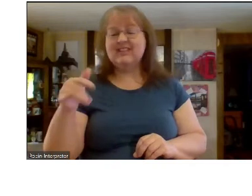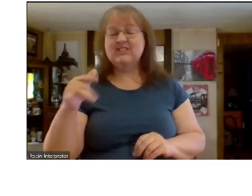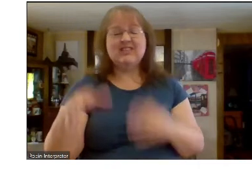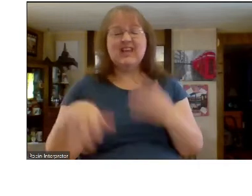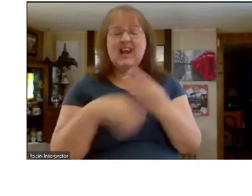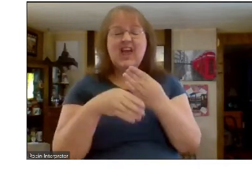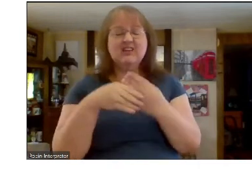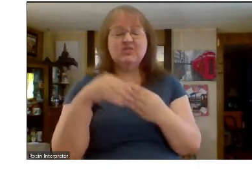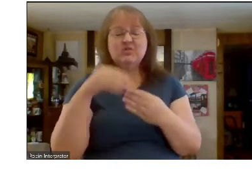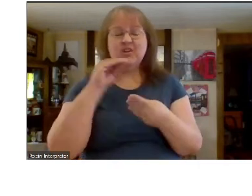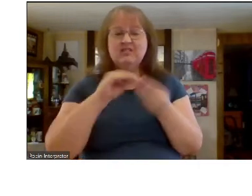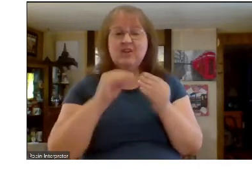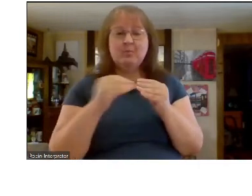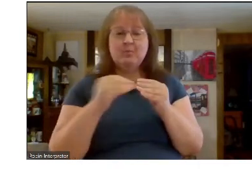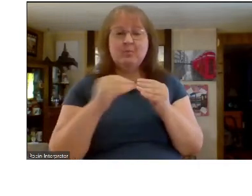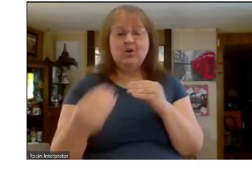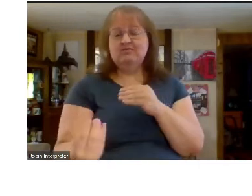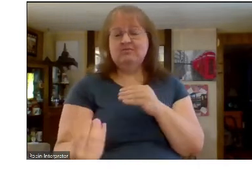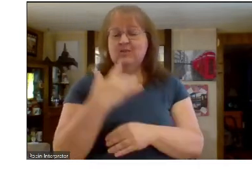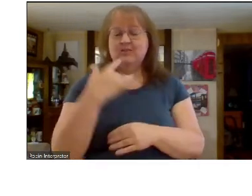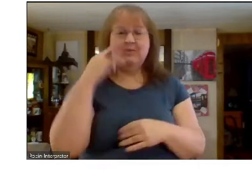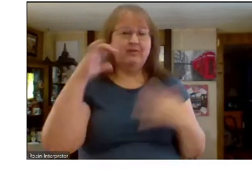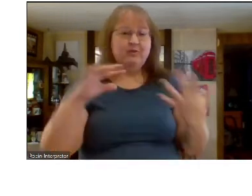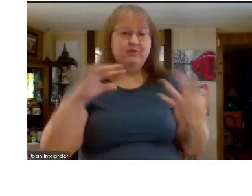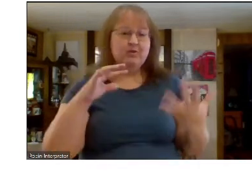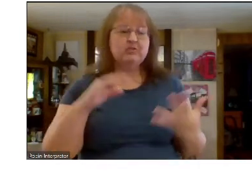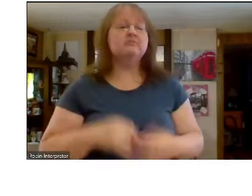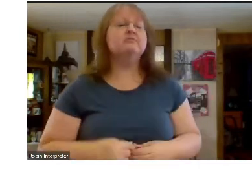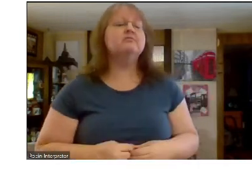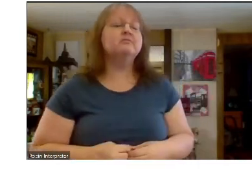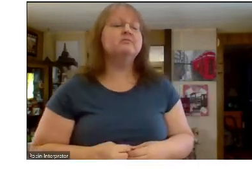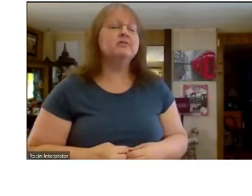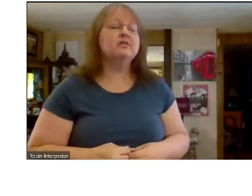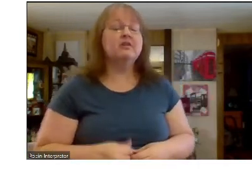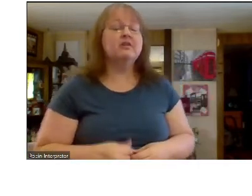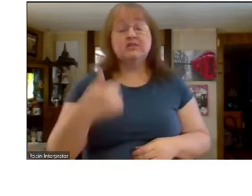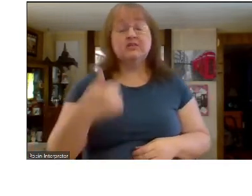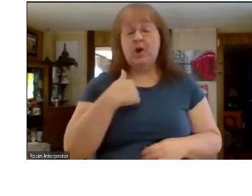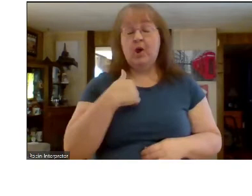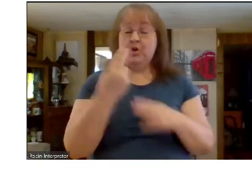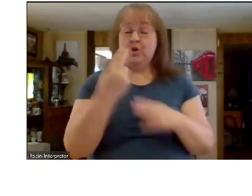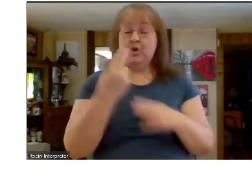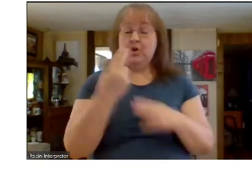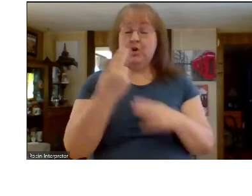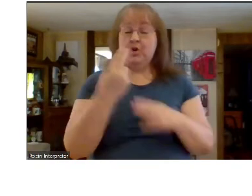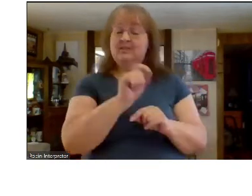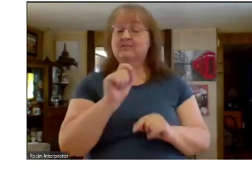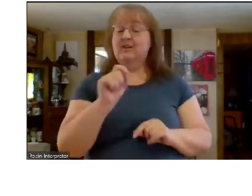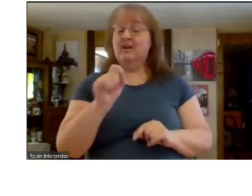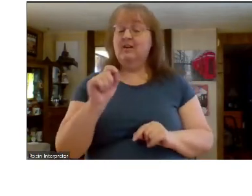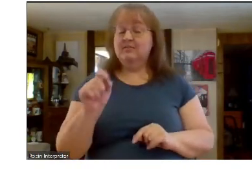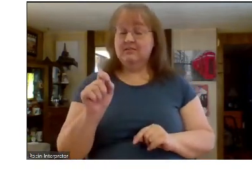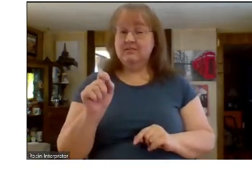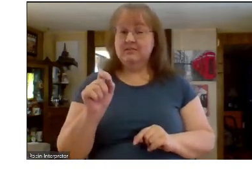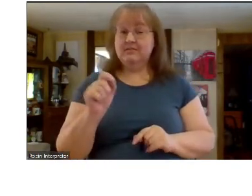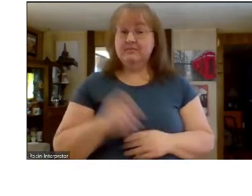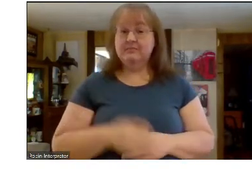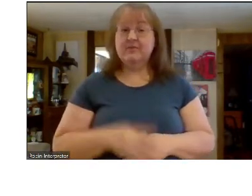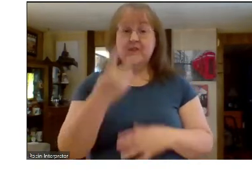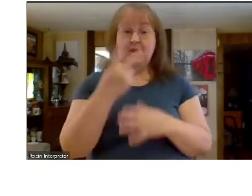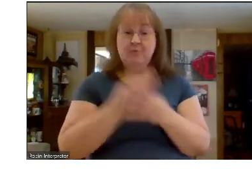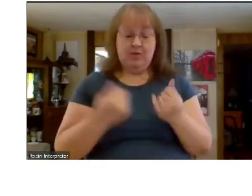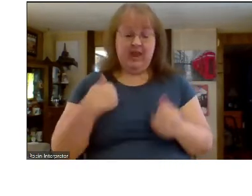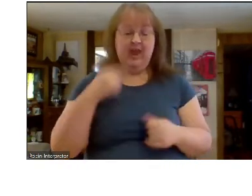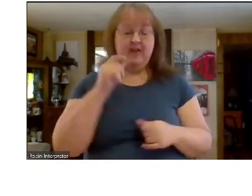want to use that one. That's just an extra number that they're giving me to confuse me. So I'm going to use these ones, okay, because they're both